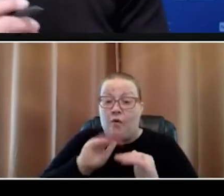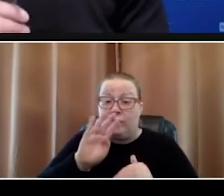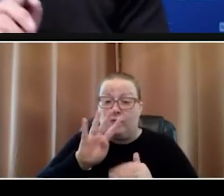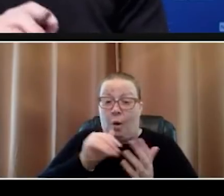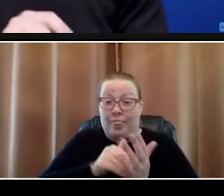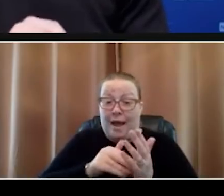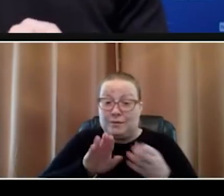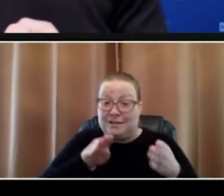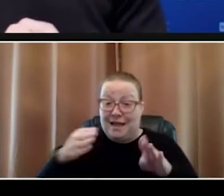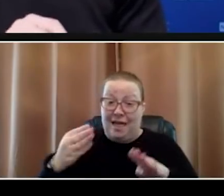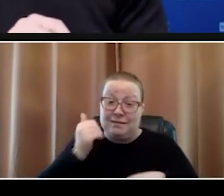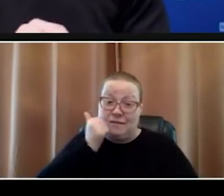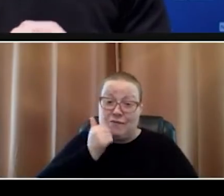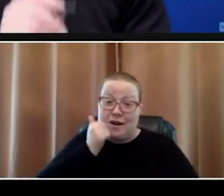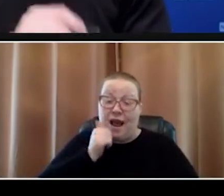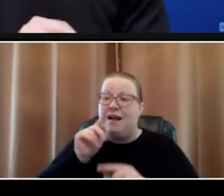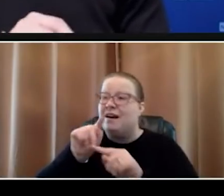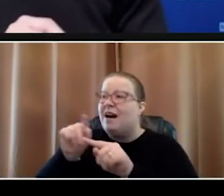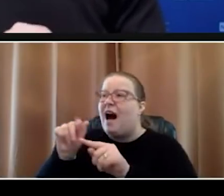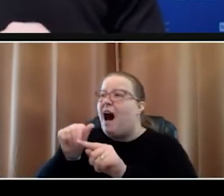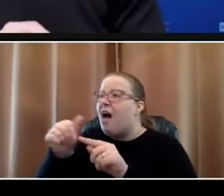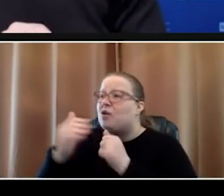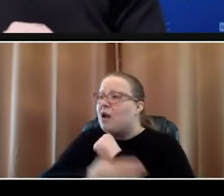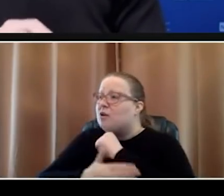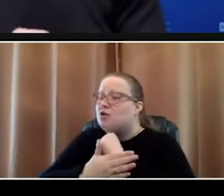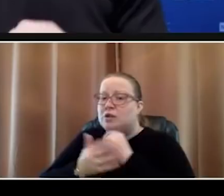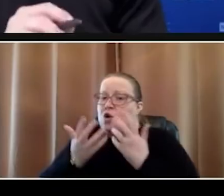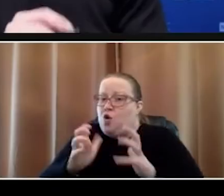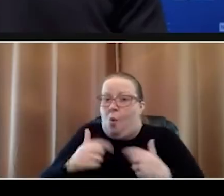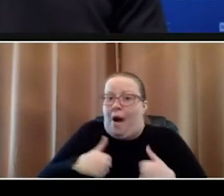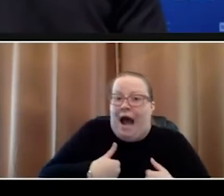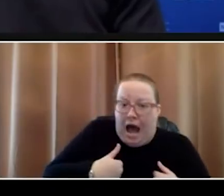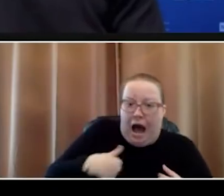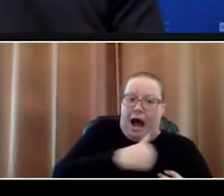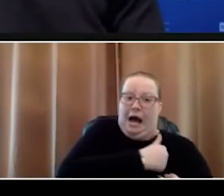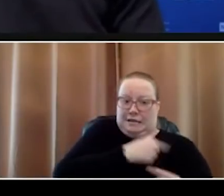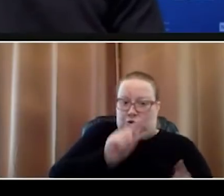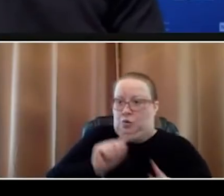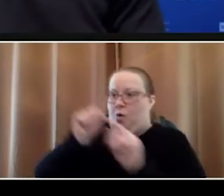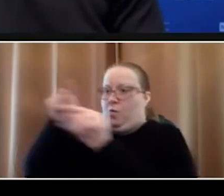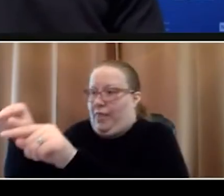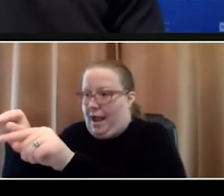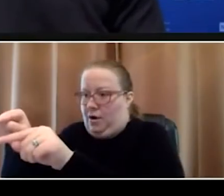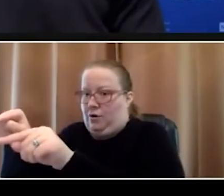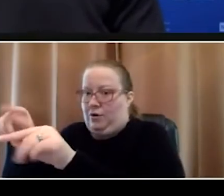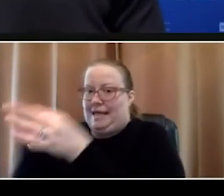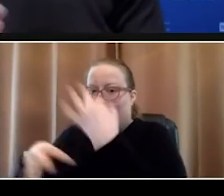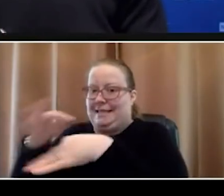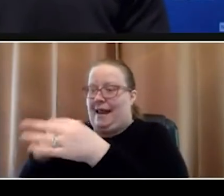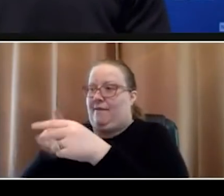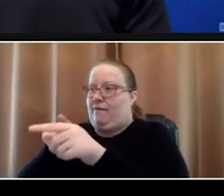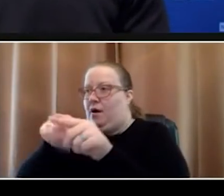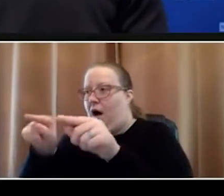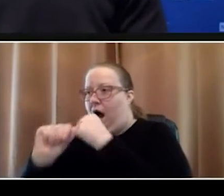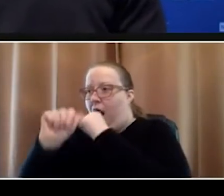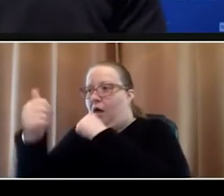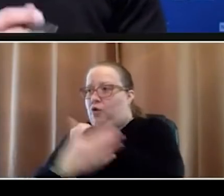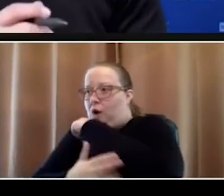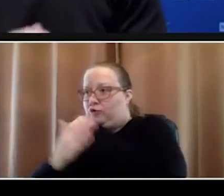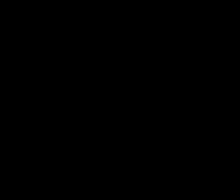other countries will not want us to go there, right, as opposed to other countries wanting to come